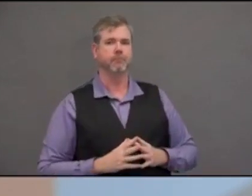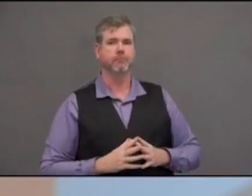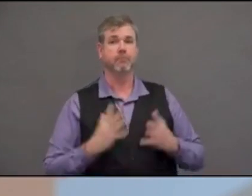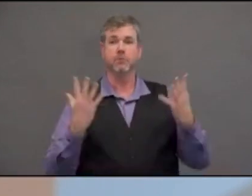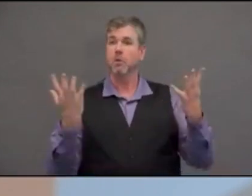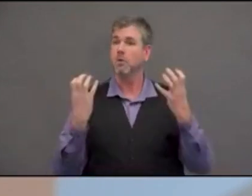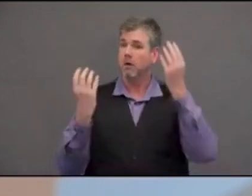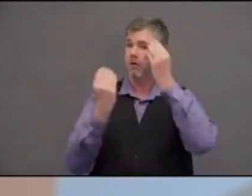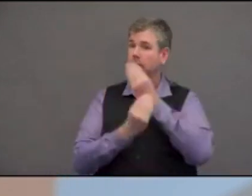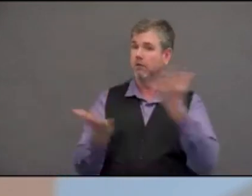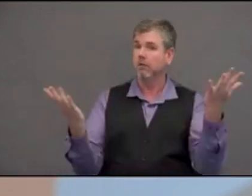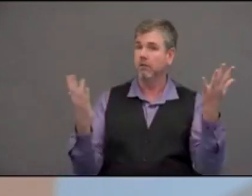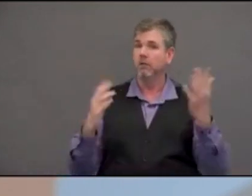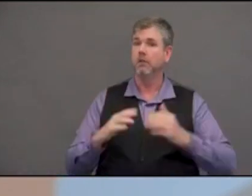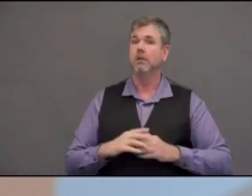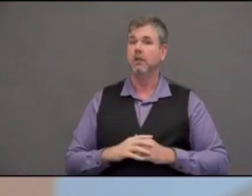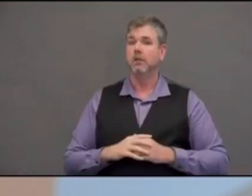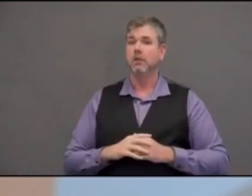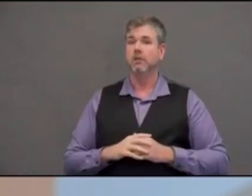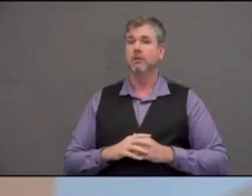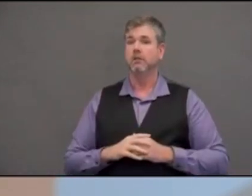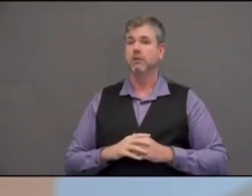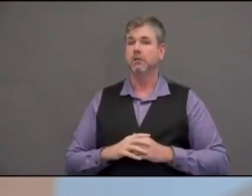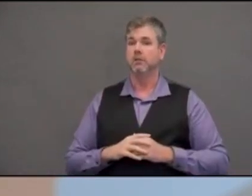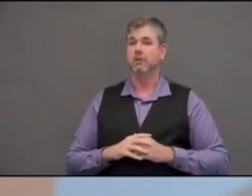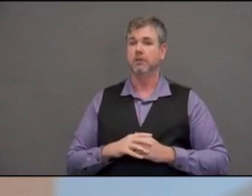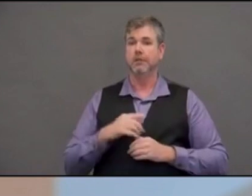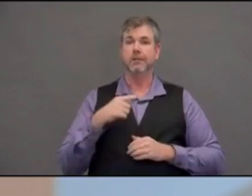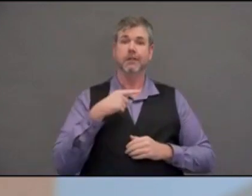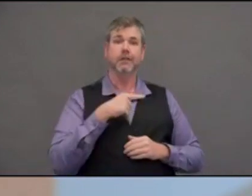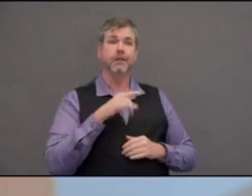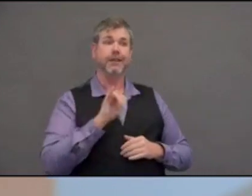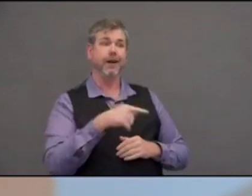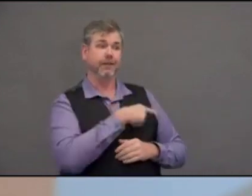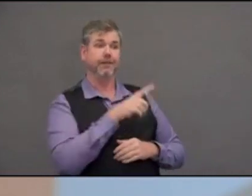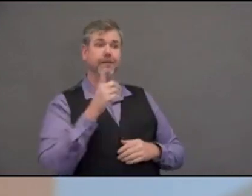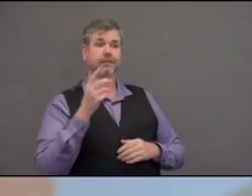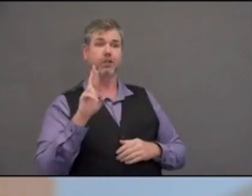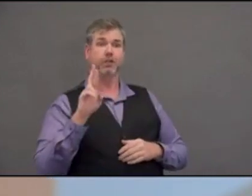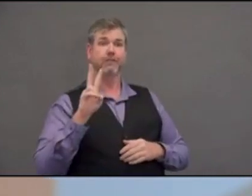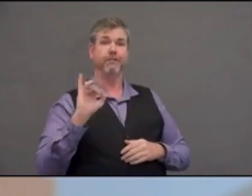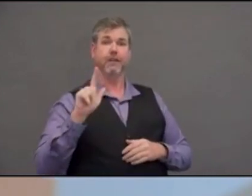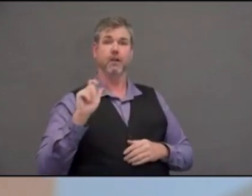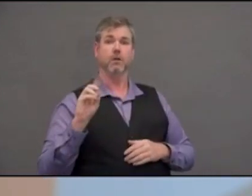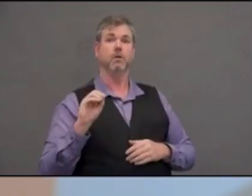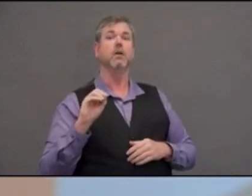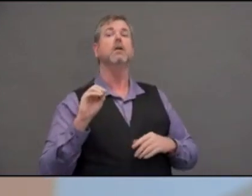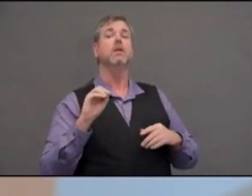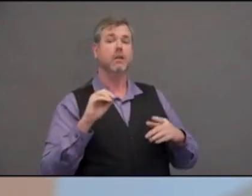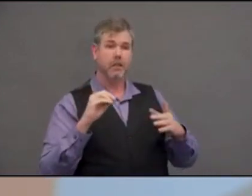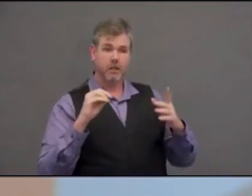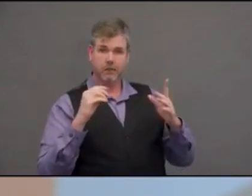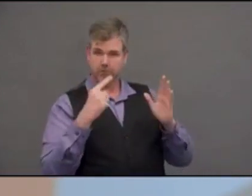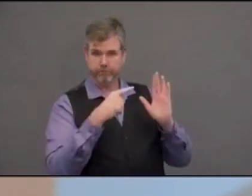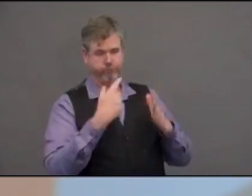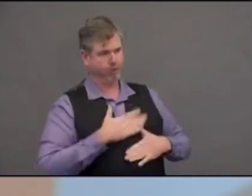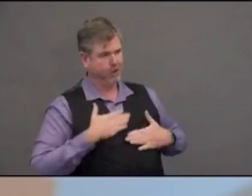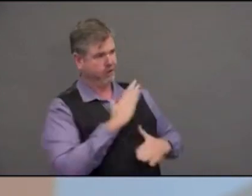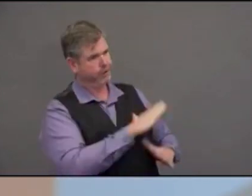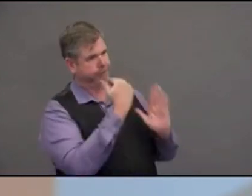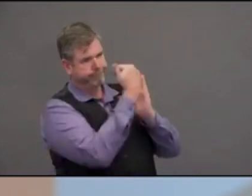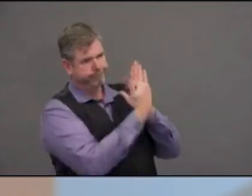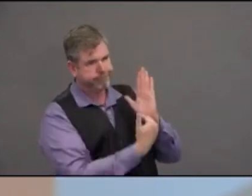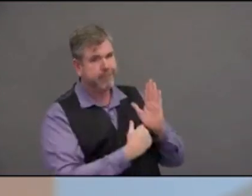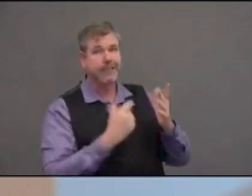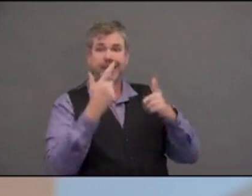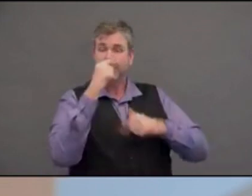the guidance that Dr. Villarino shared is available on our website if you're interested in knowing more about what is included there. We want you to know